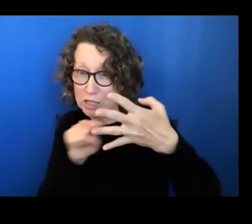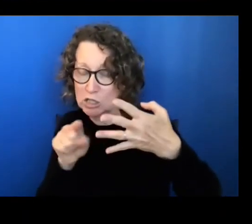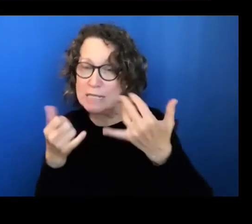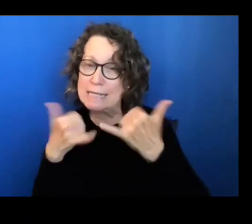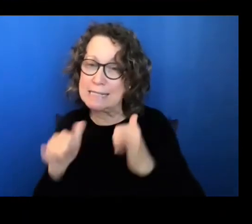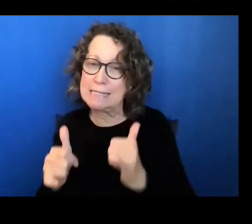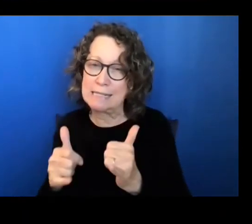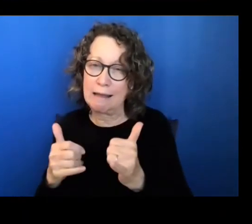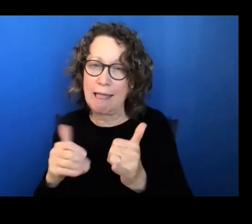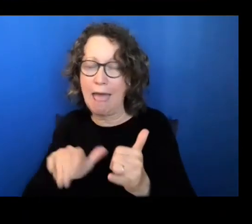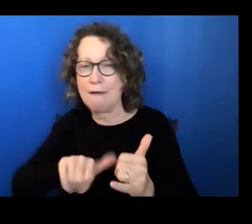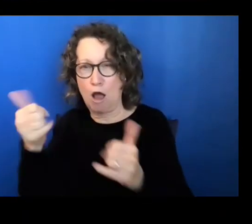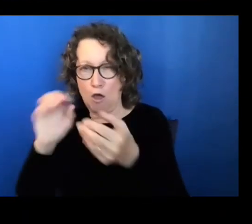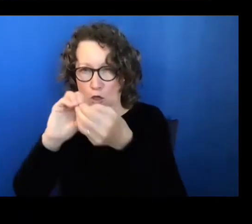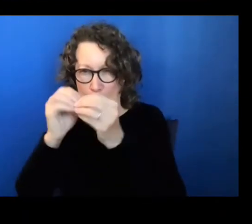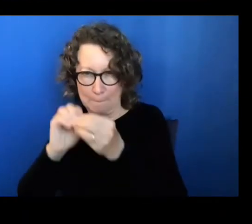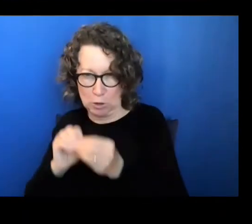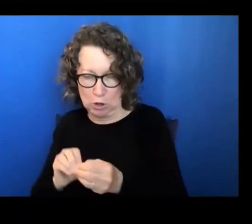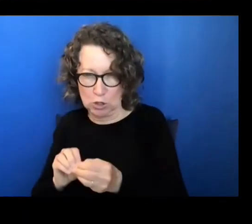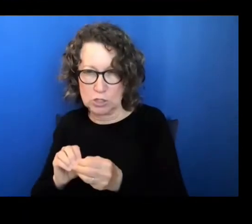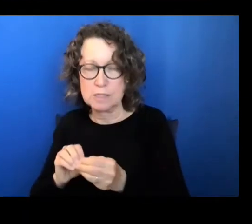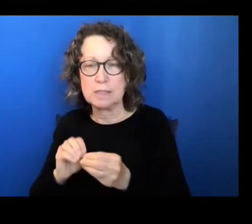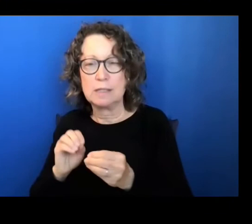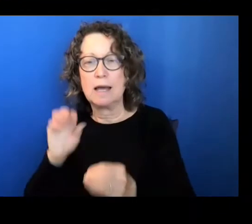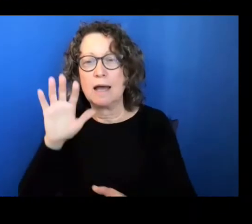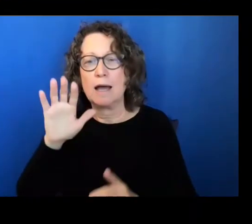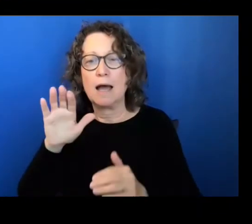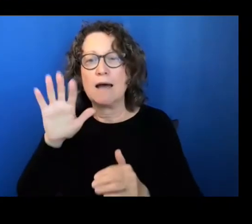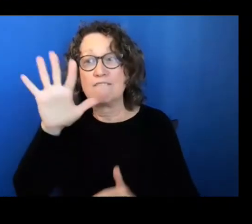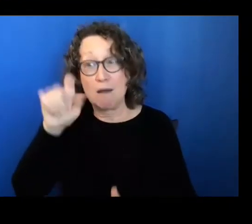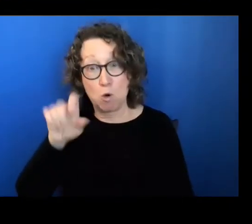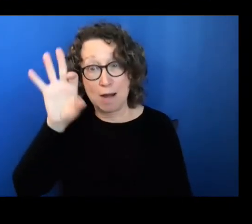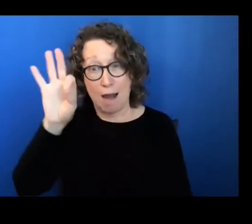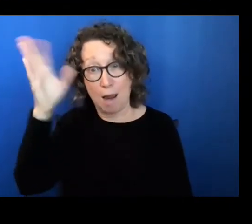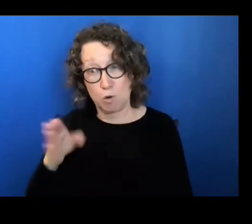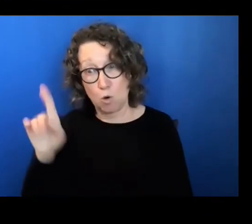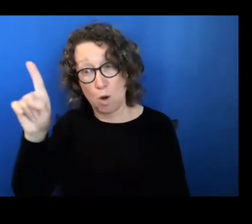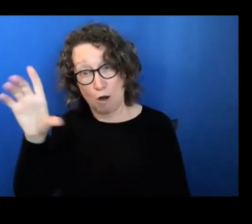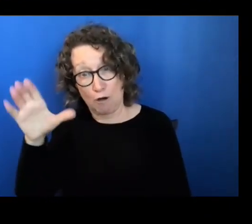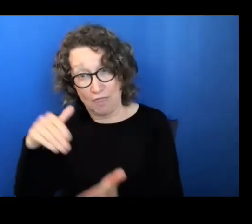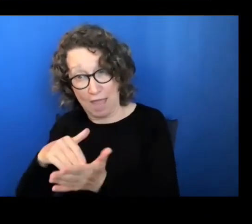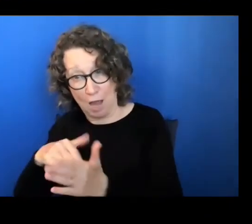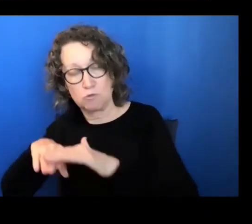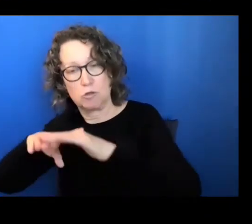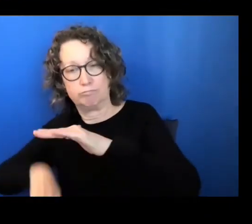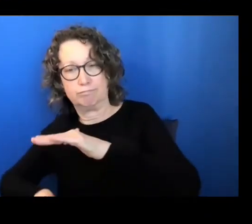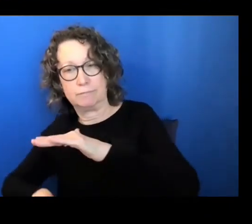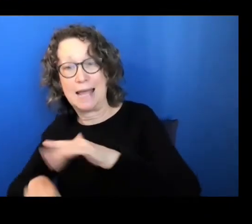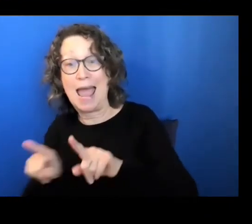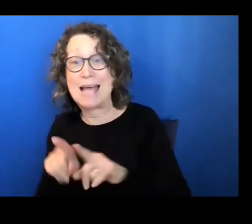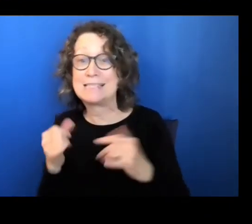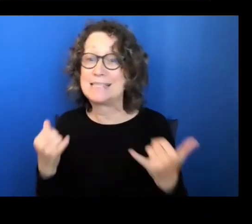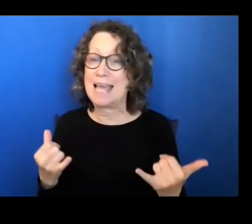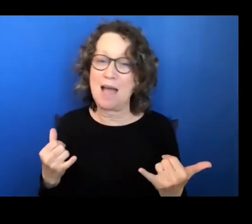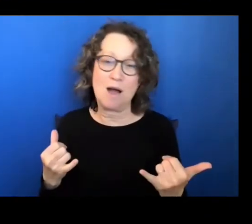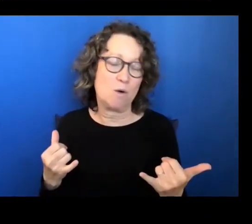need to have our case rate below 5.9. And as it stands right now, we are not